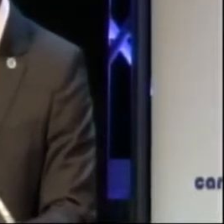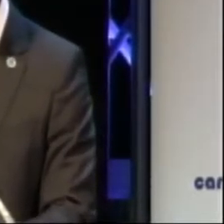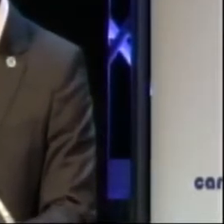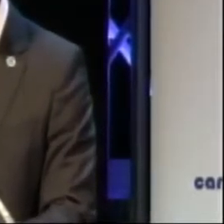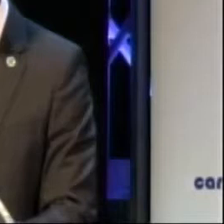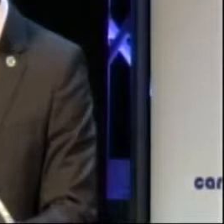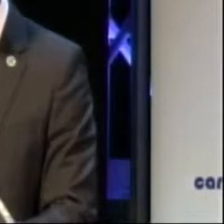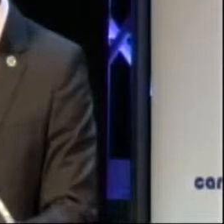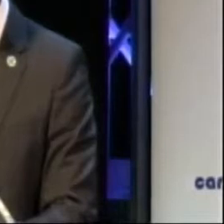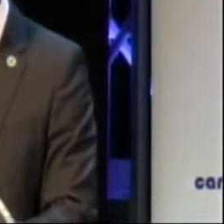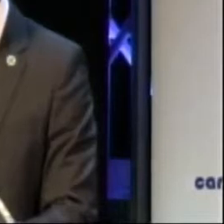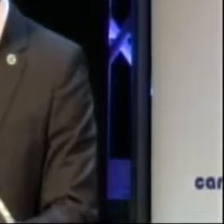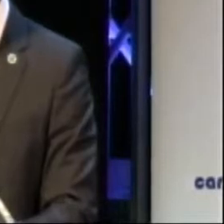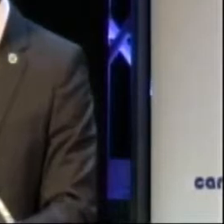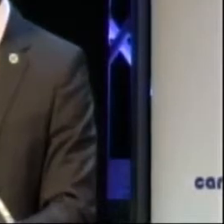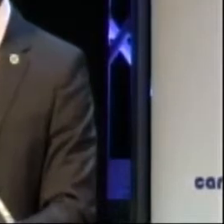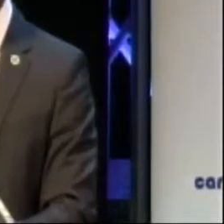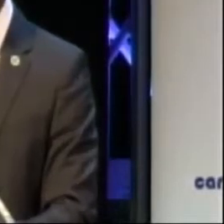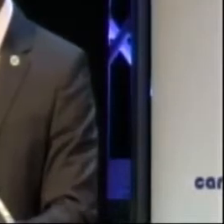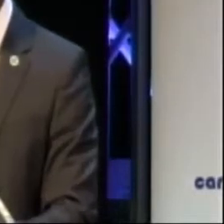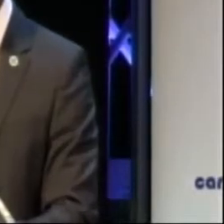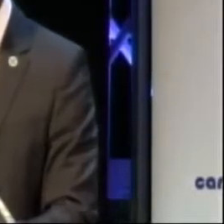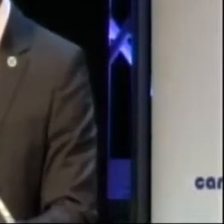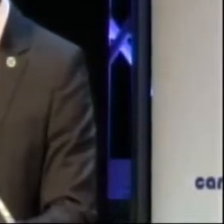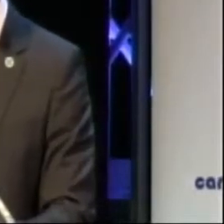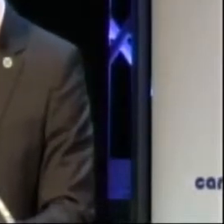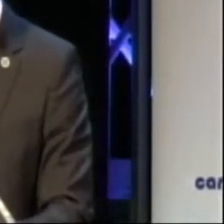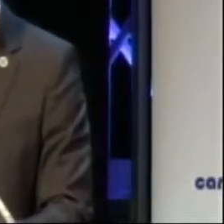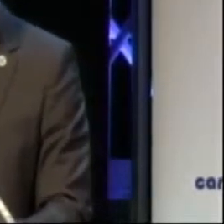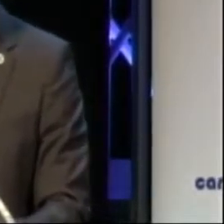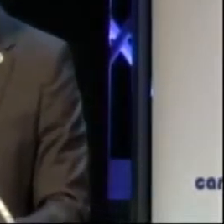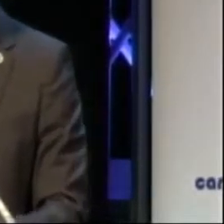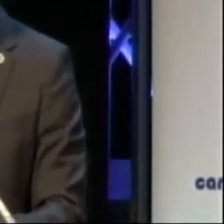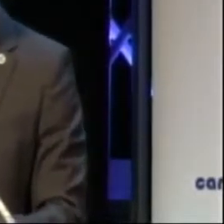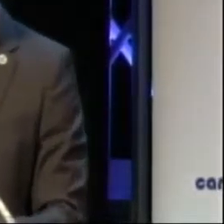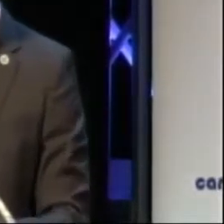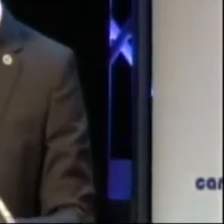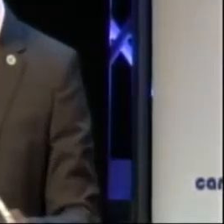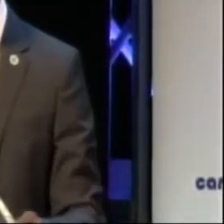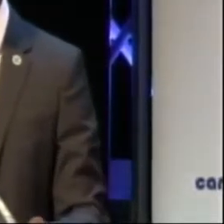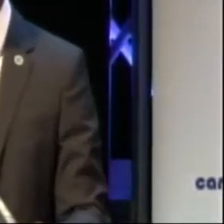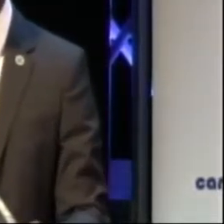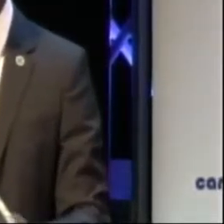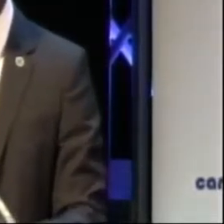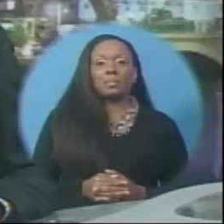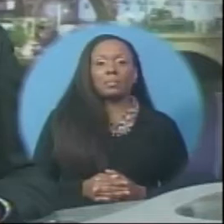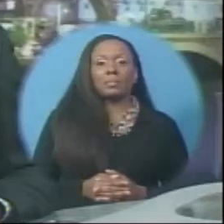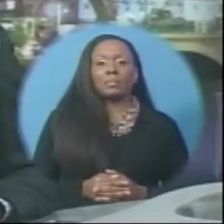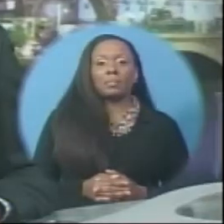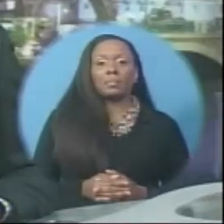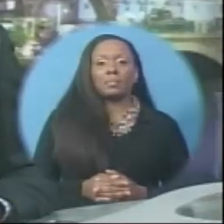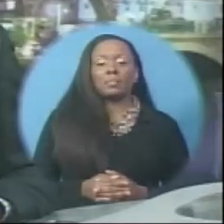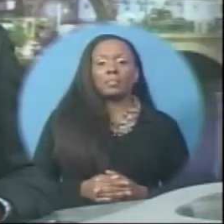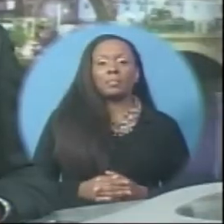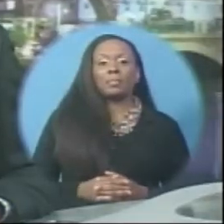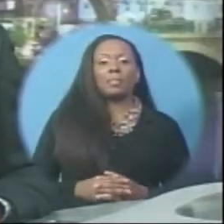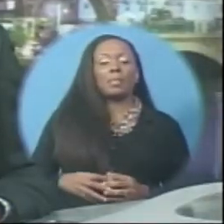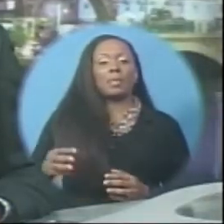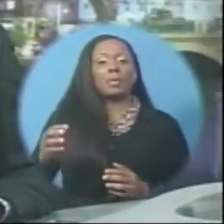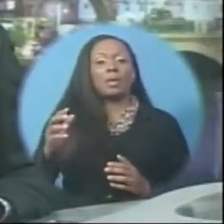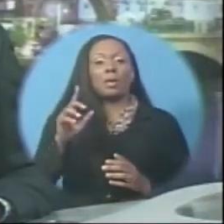program. I'm hoping that this initiative will be embraced by more of our members across the region. In other